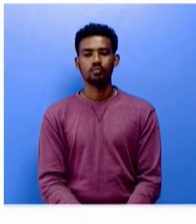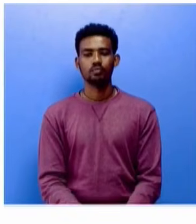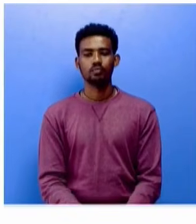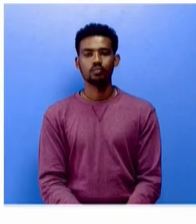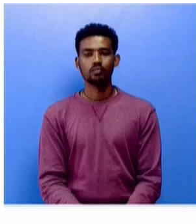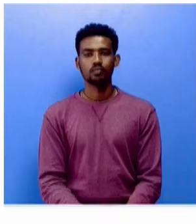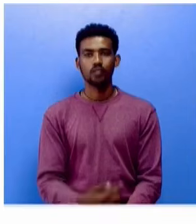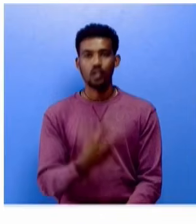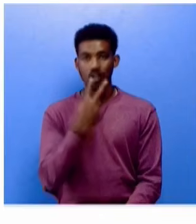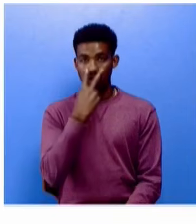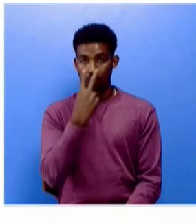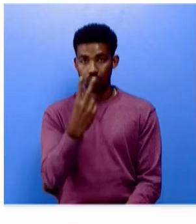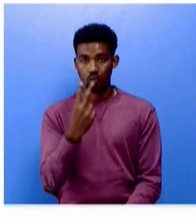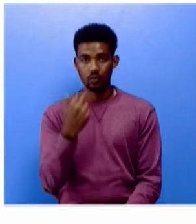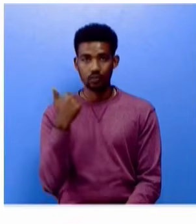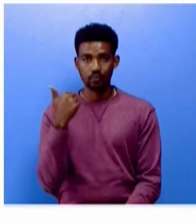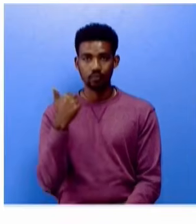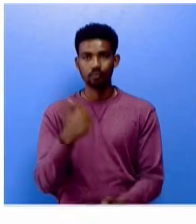Look.